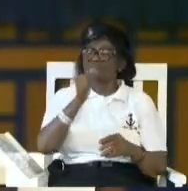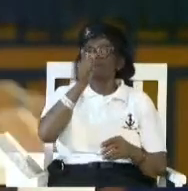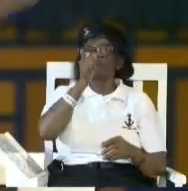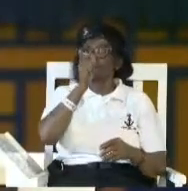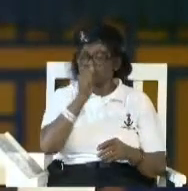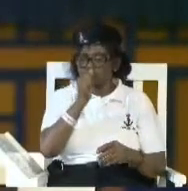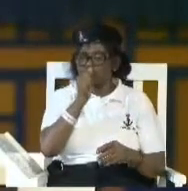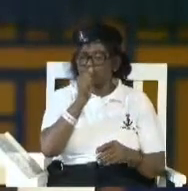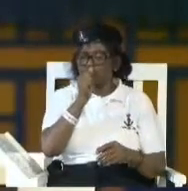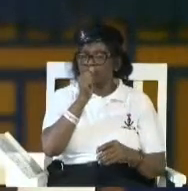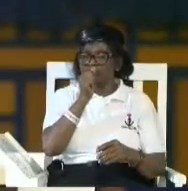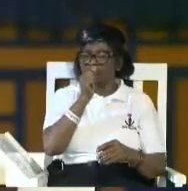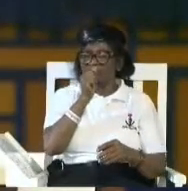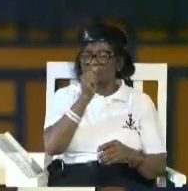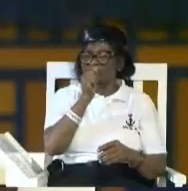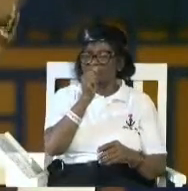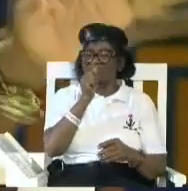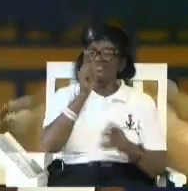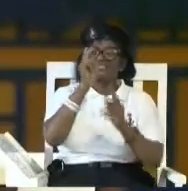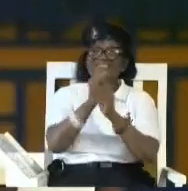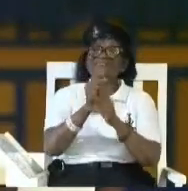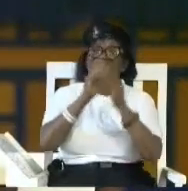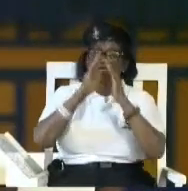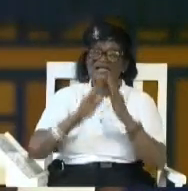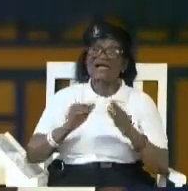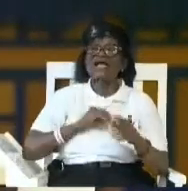I'm talking of how it was when I was younger.